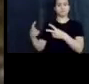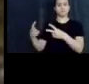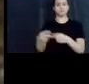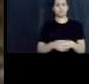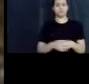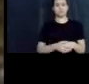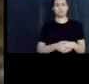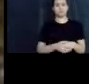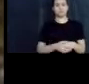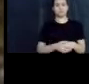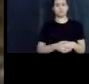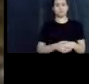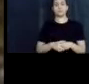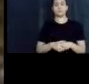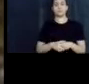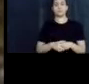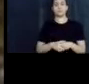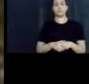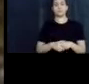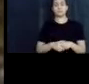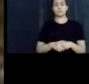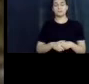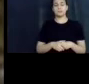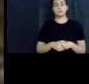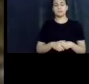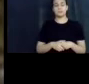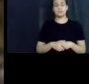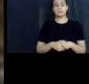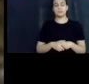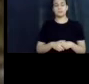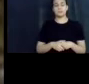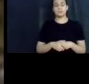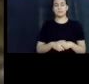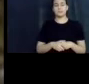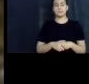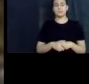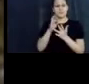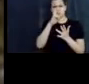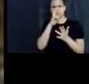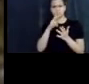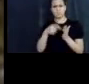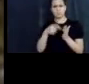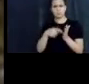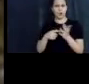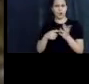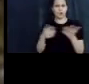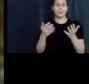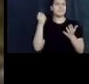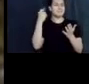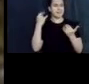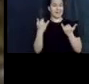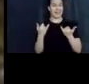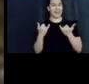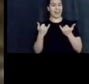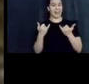So these are our freshman requirements. And then, like I said, some things have changed a little bit. So we're going to go over the